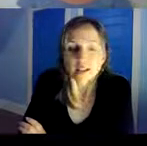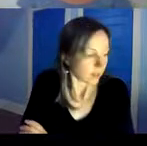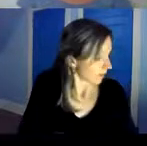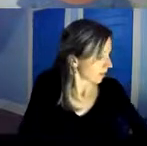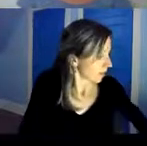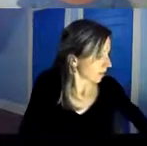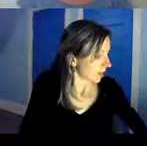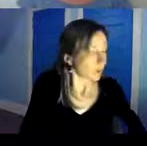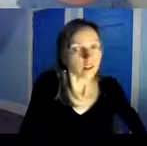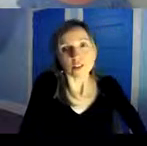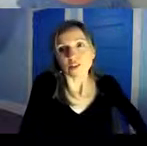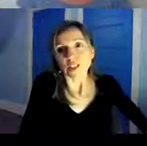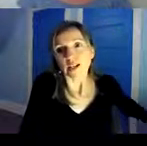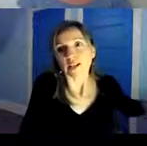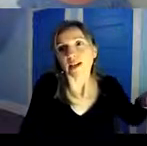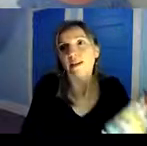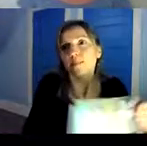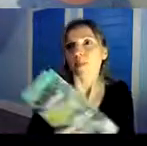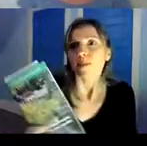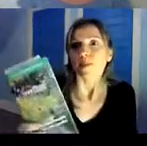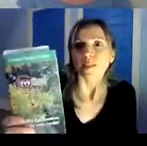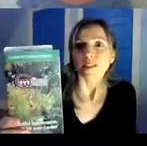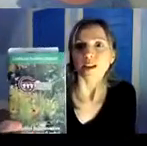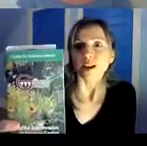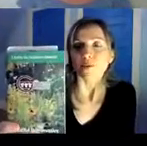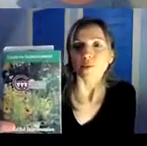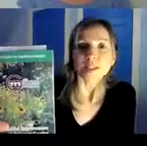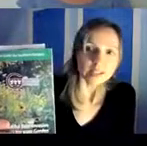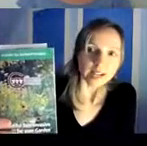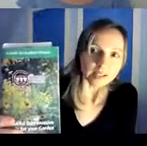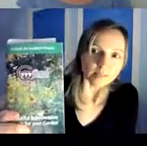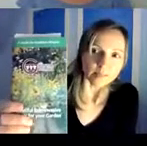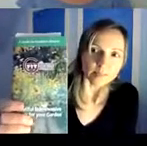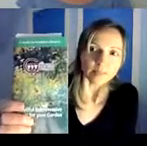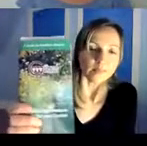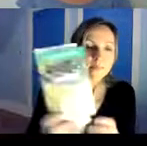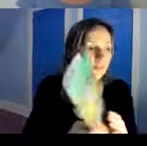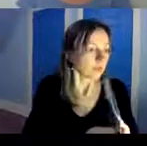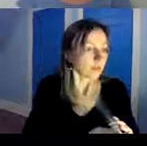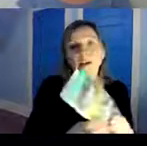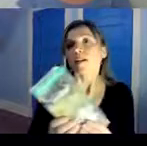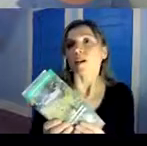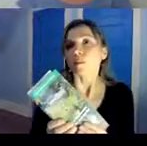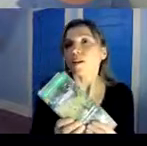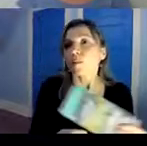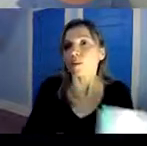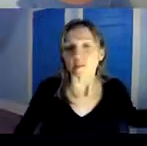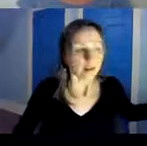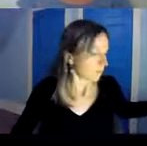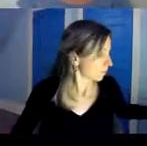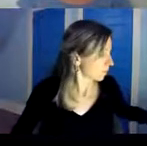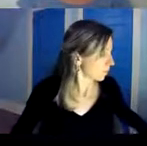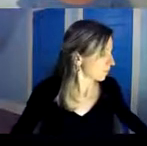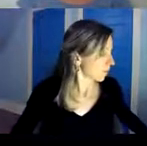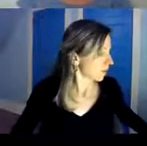shade. And I would encourage you to take a look at this guide, Grow Me Instead. And a number of